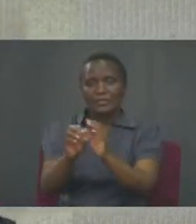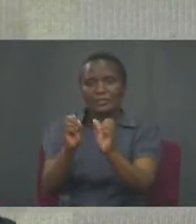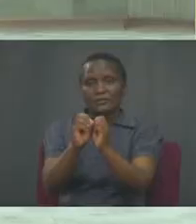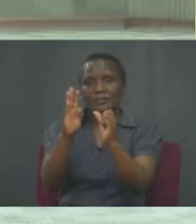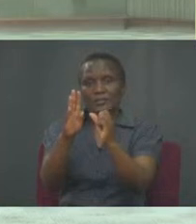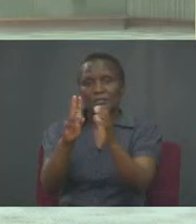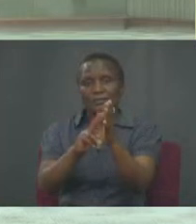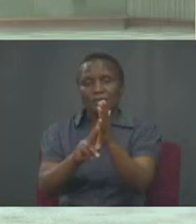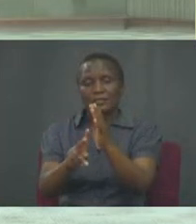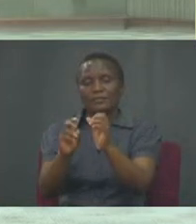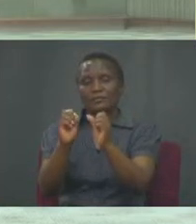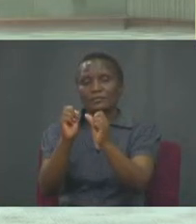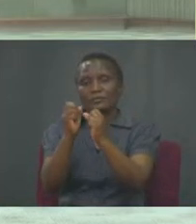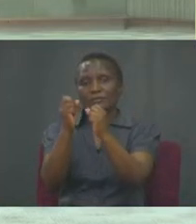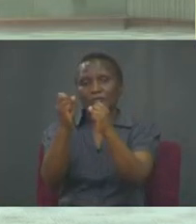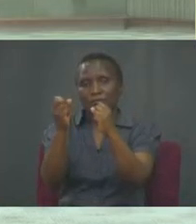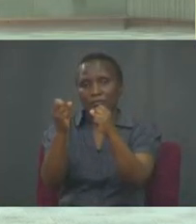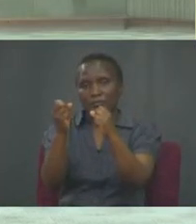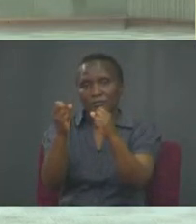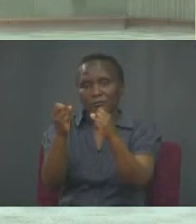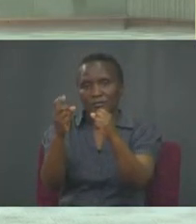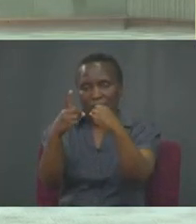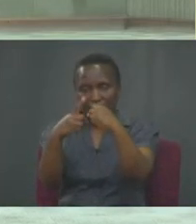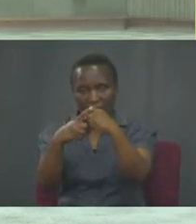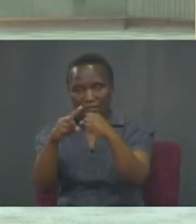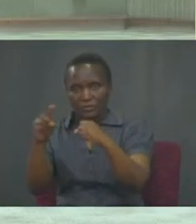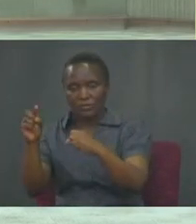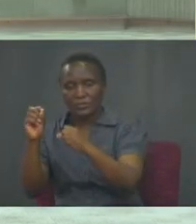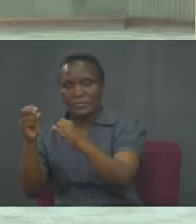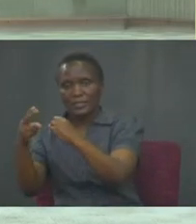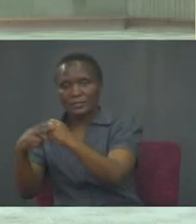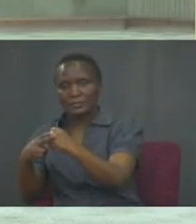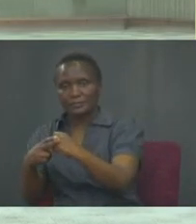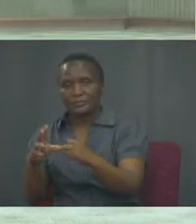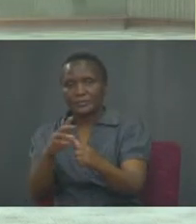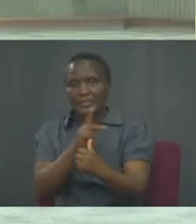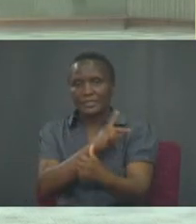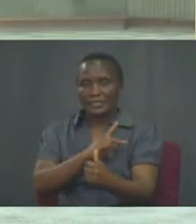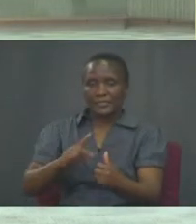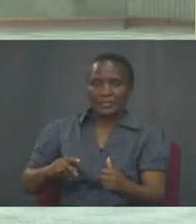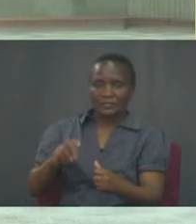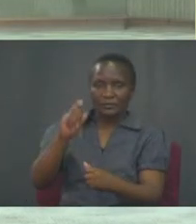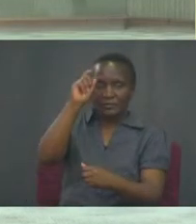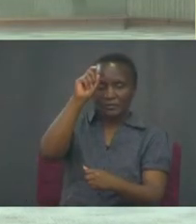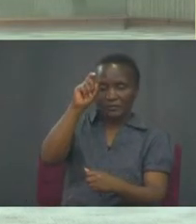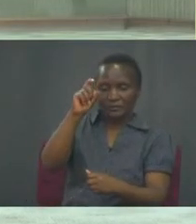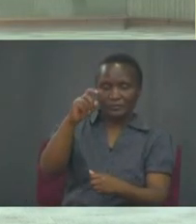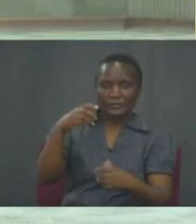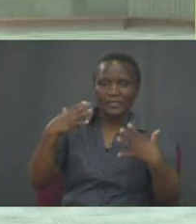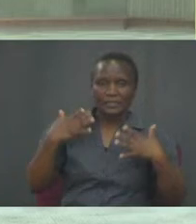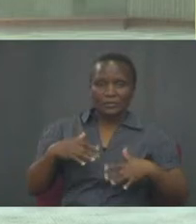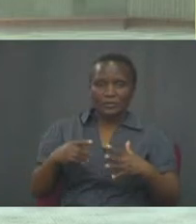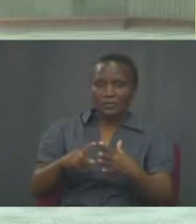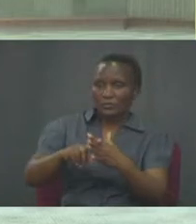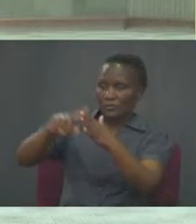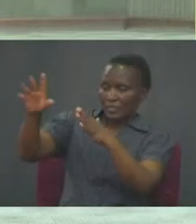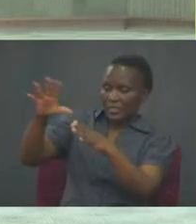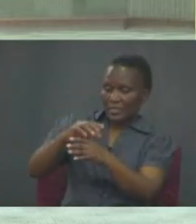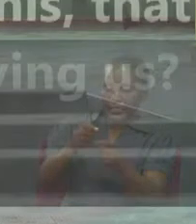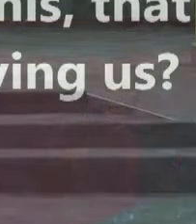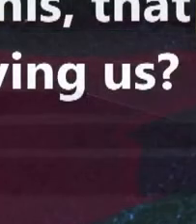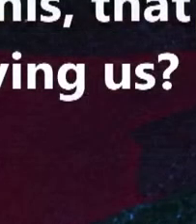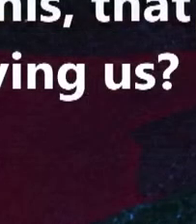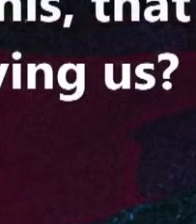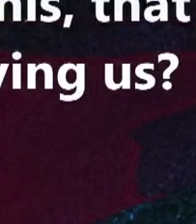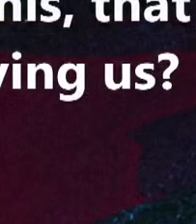that one for you. And it was told the king of Egypt that the people fled, and the heart of Pharaoh and of